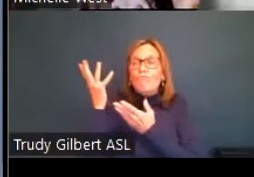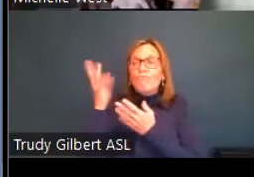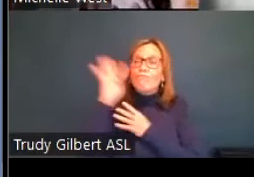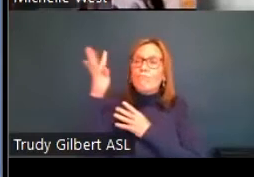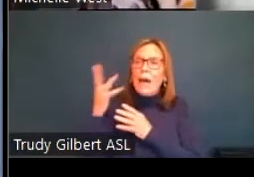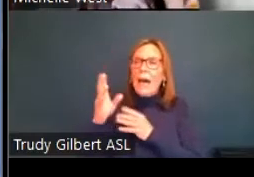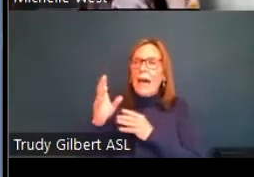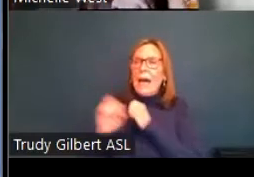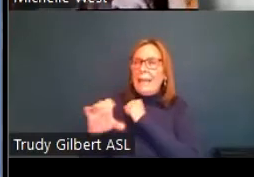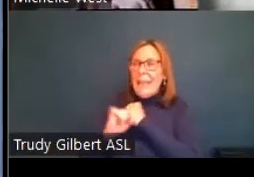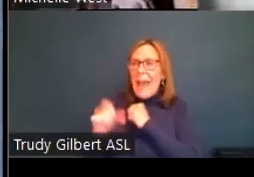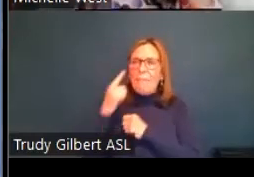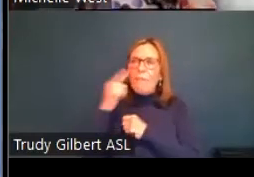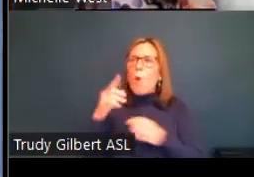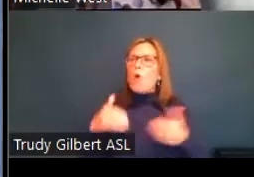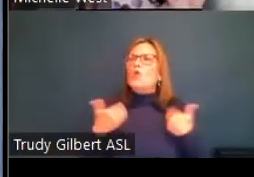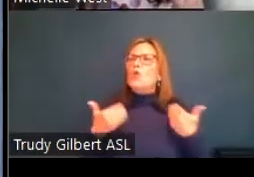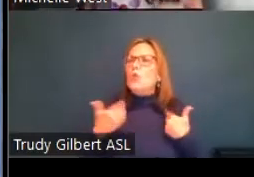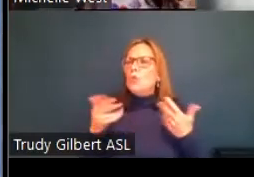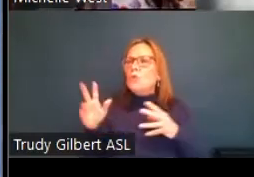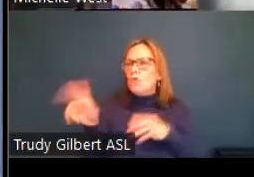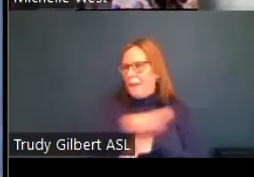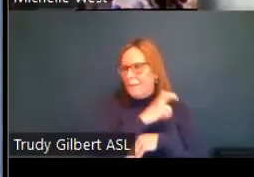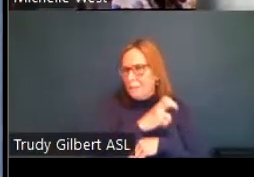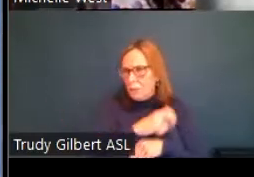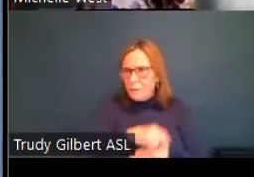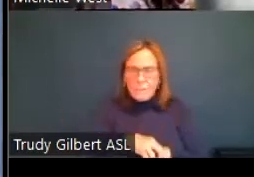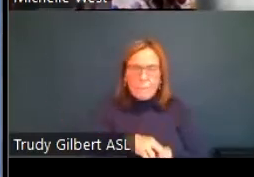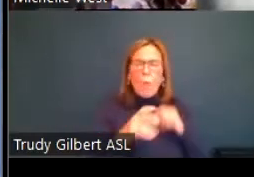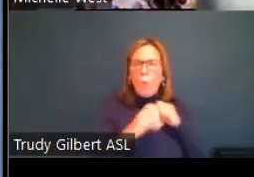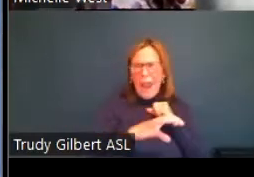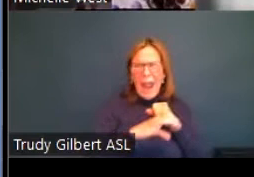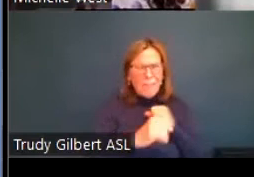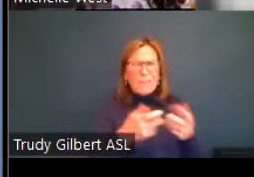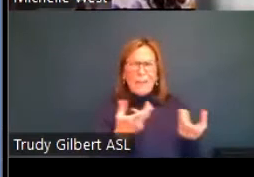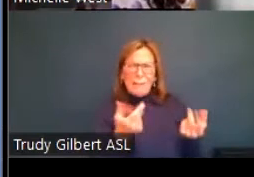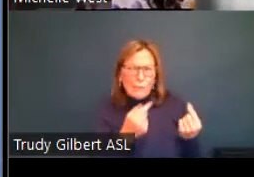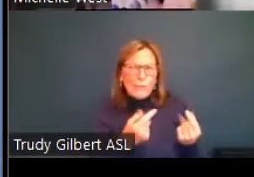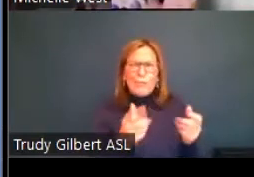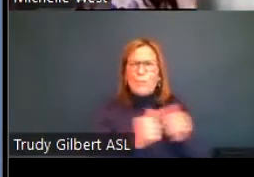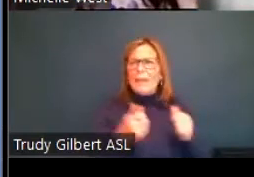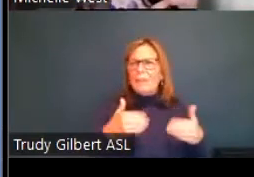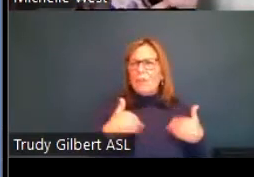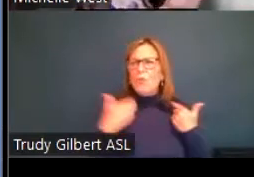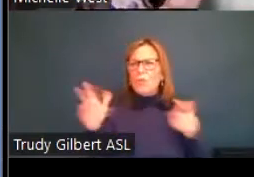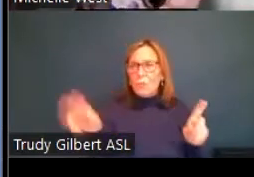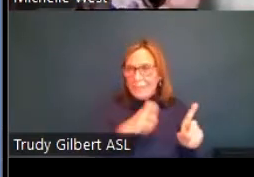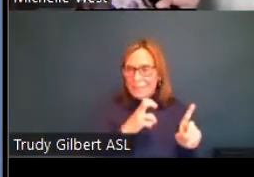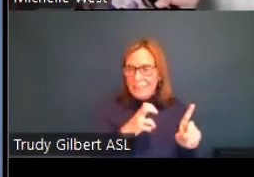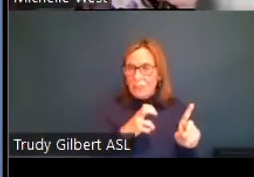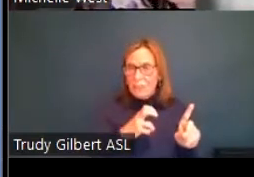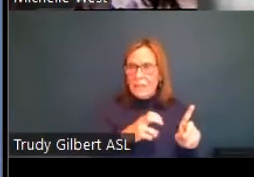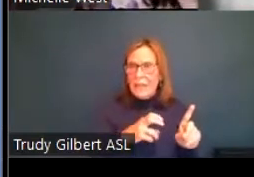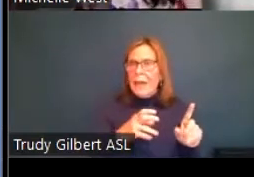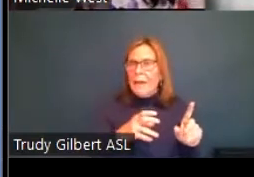let's do youth transitions this time. We're advertising what we do with youth transitions. And we're gonna put an ad, let's